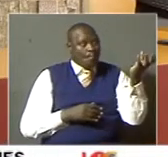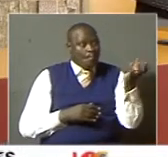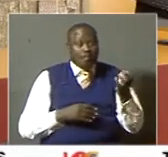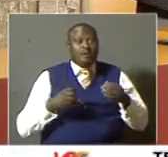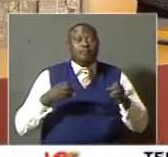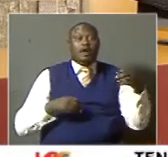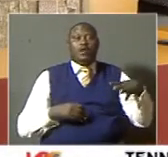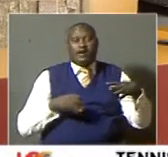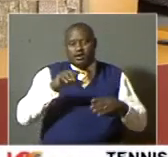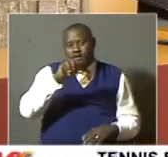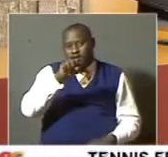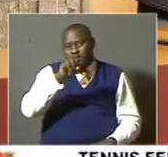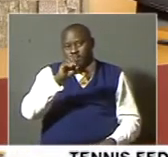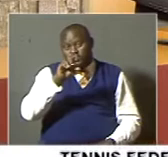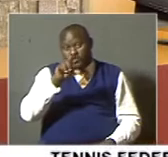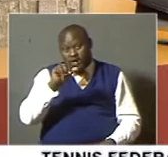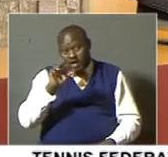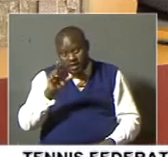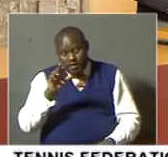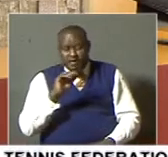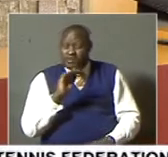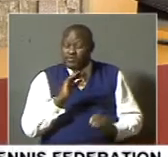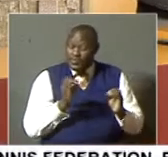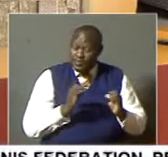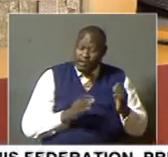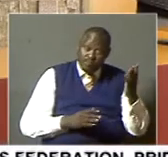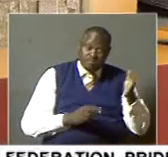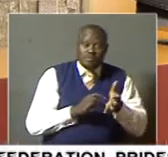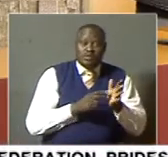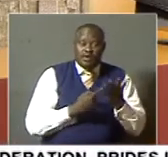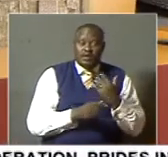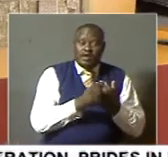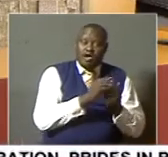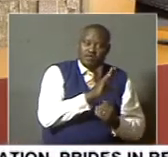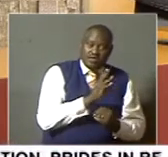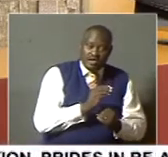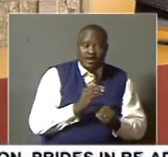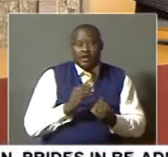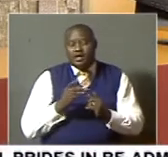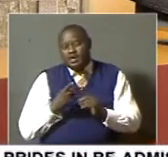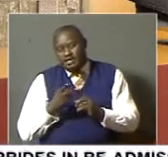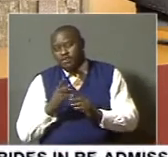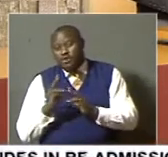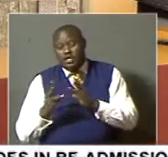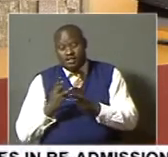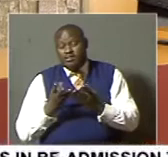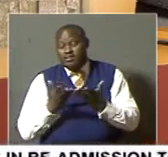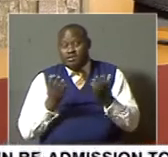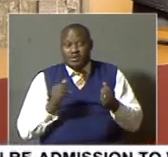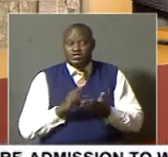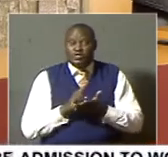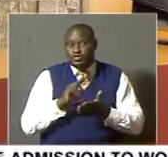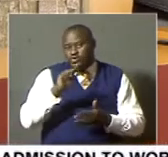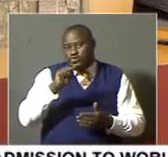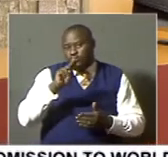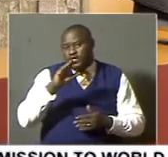energy, Africa and Uganda in particular will have to use nuclear energy to improve the well-being of its people.